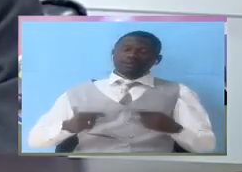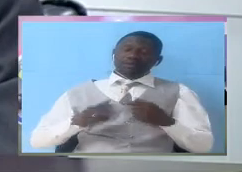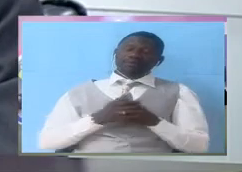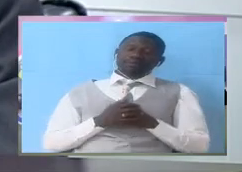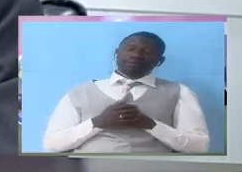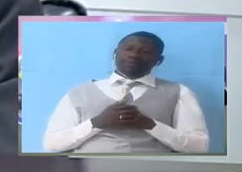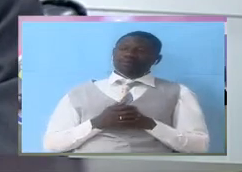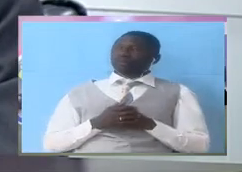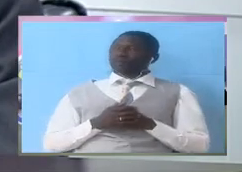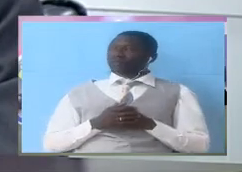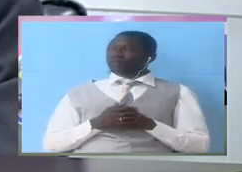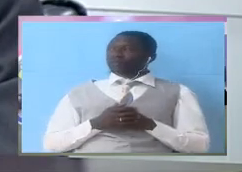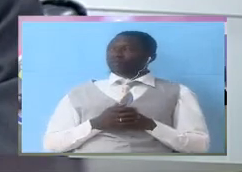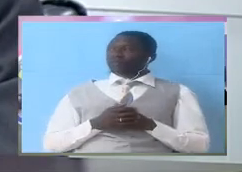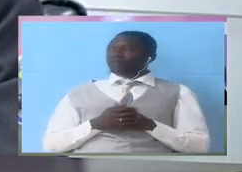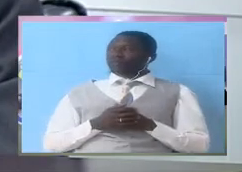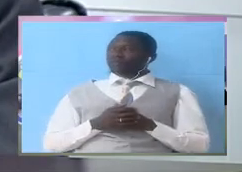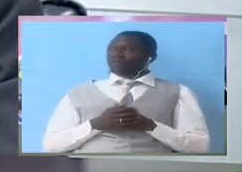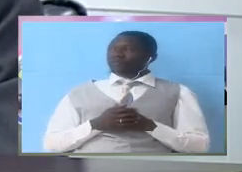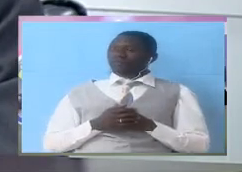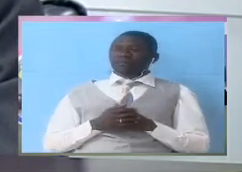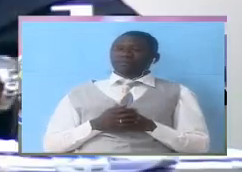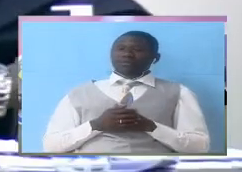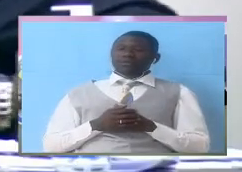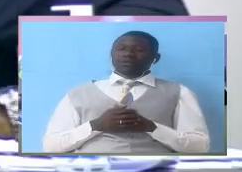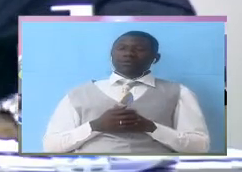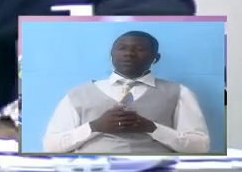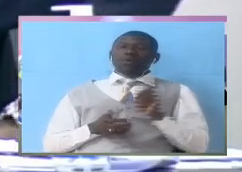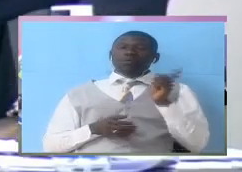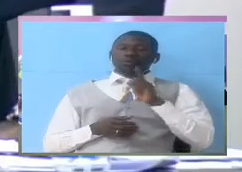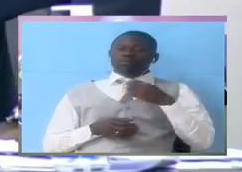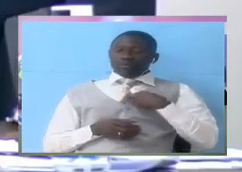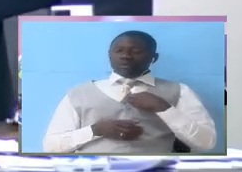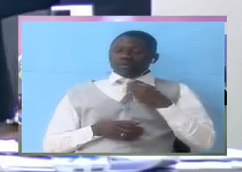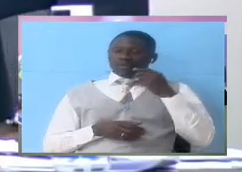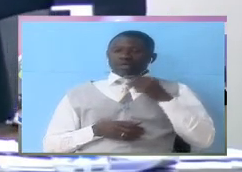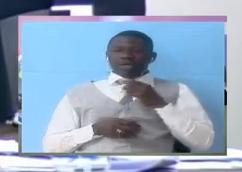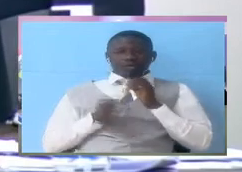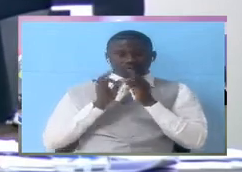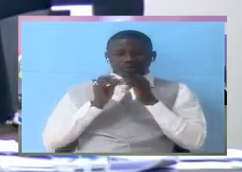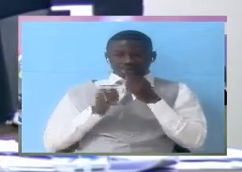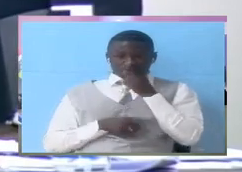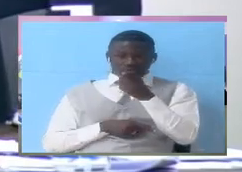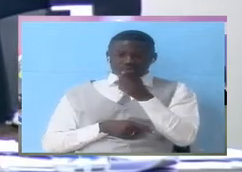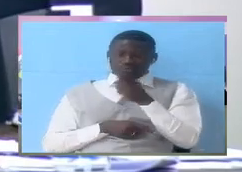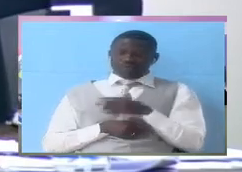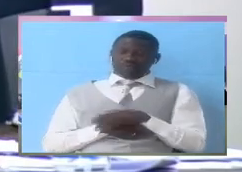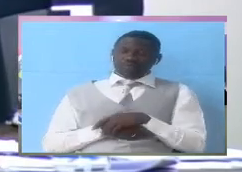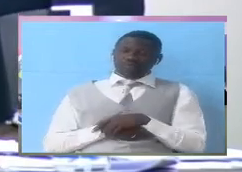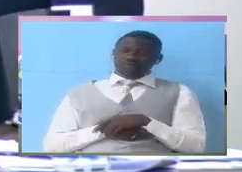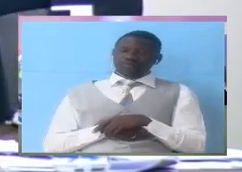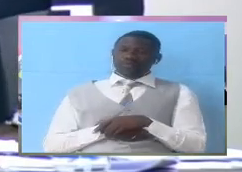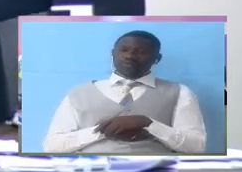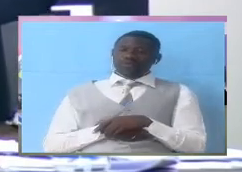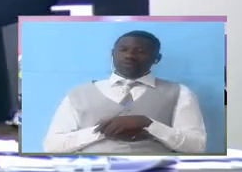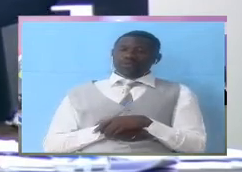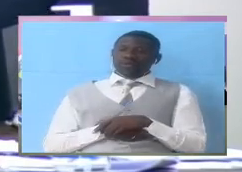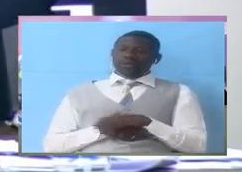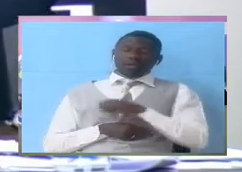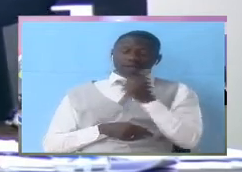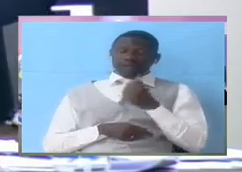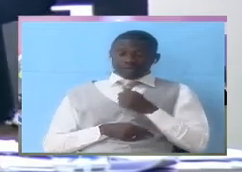statement. So what I am suggesting to you, and adopt it